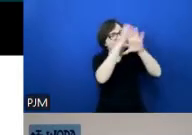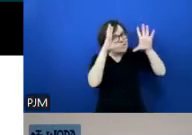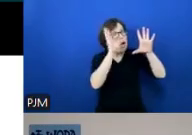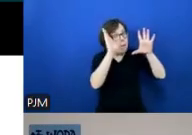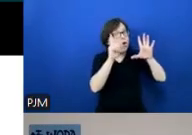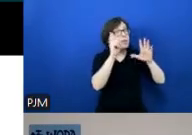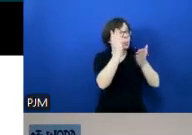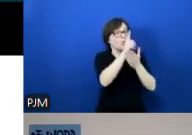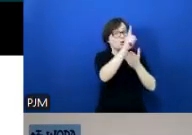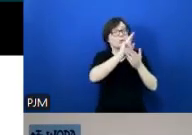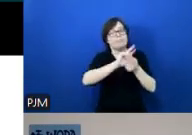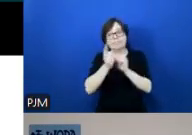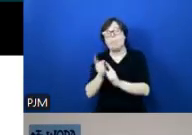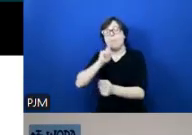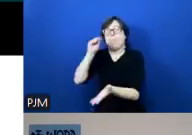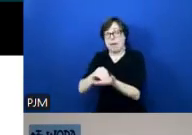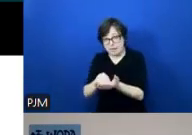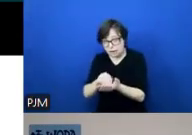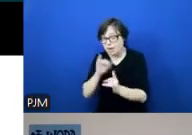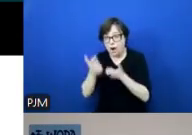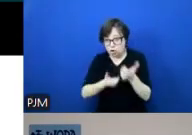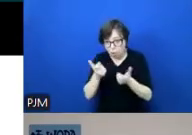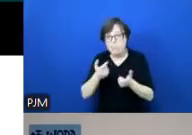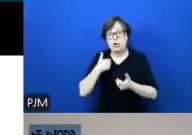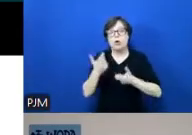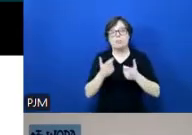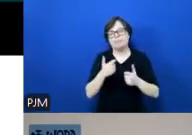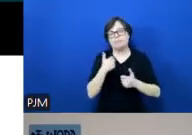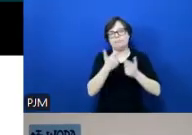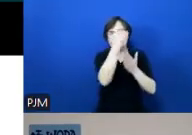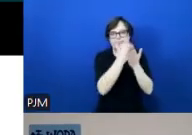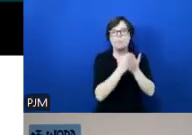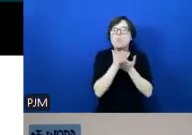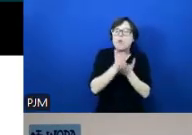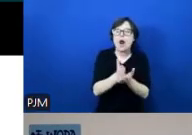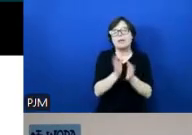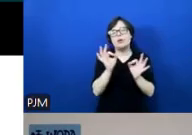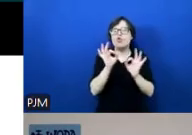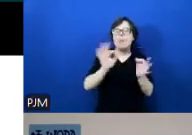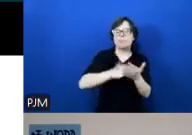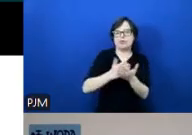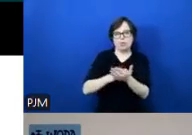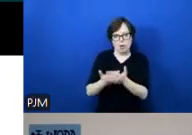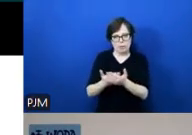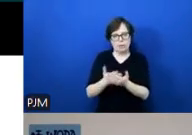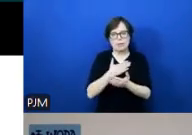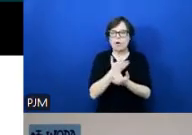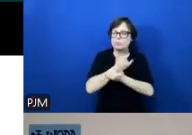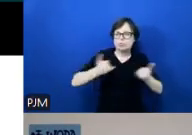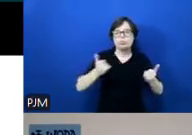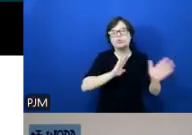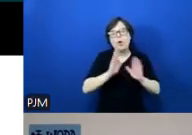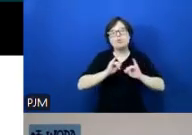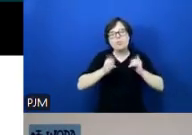move from this green-blue concept to practical solutions, we provided a guide of